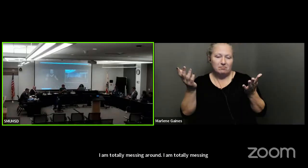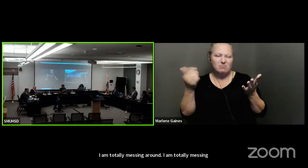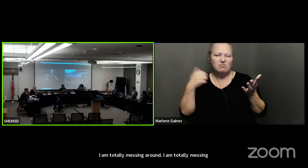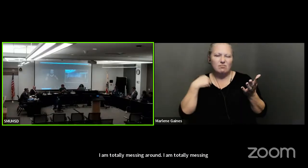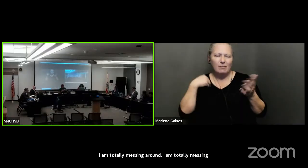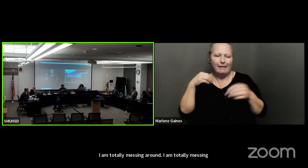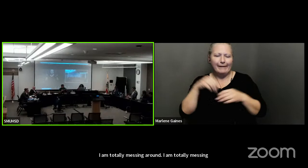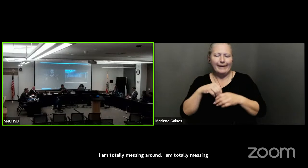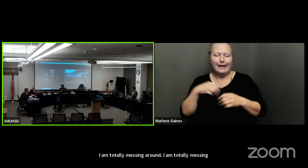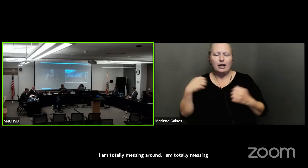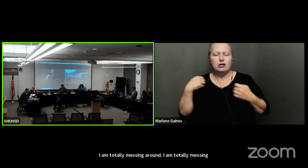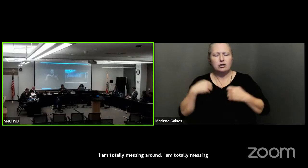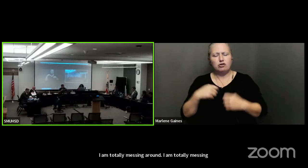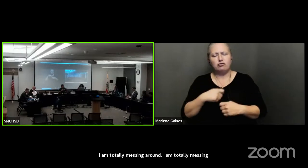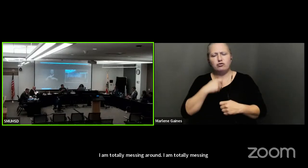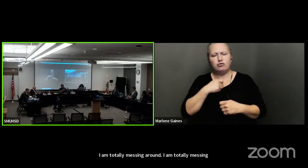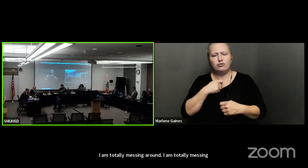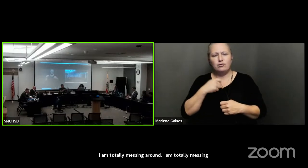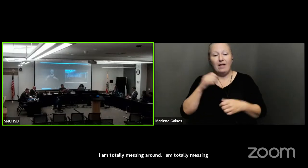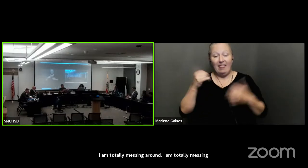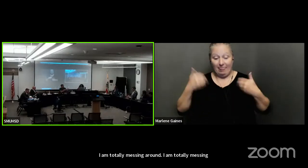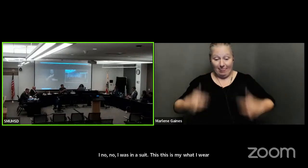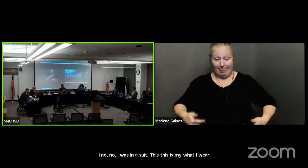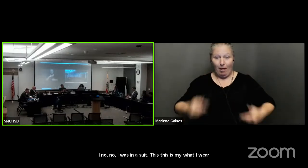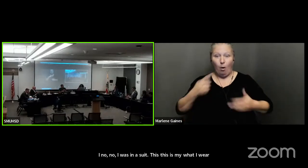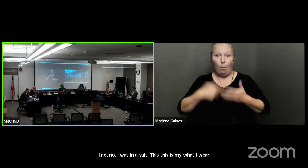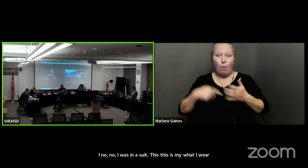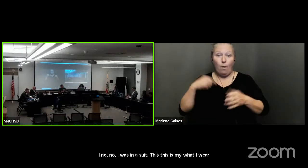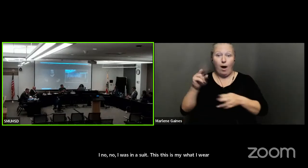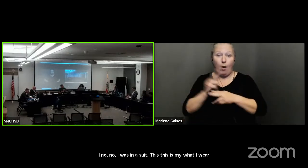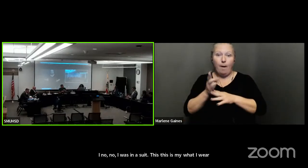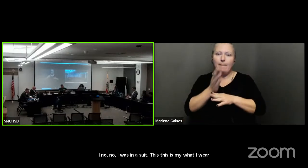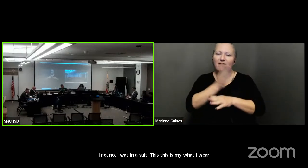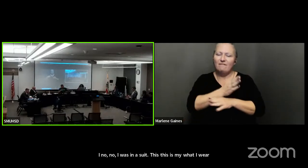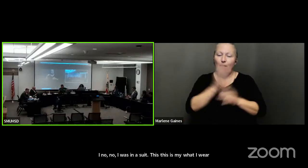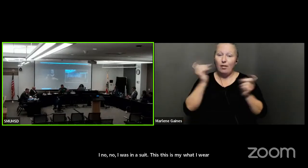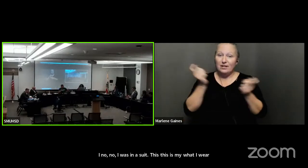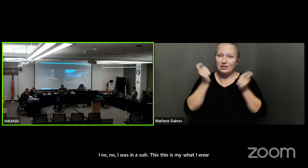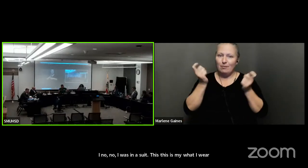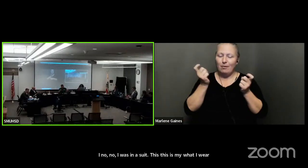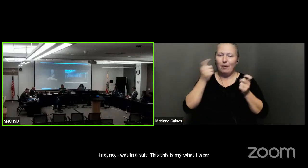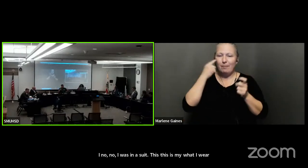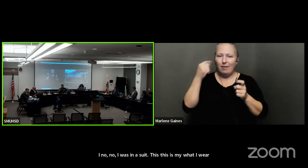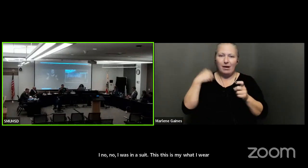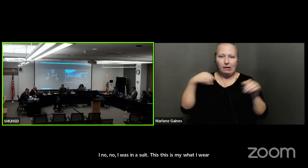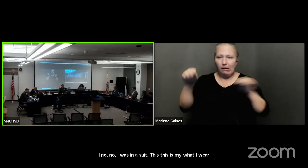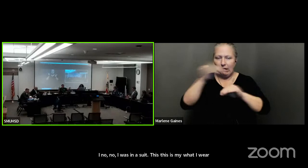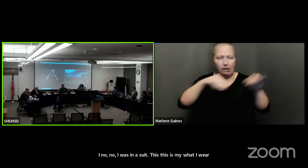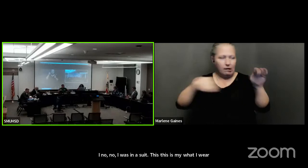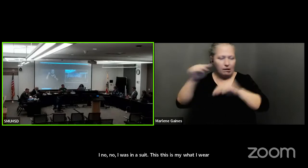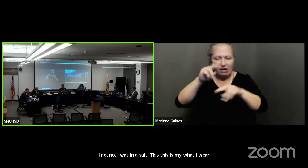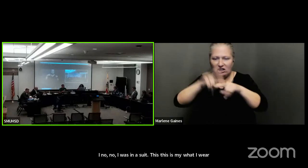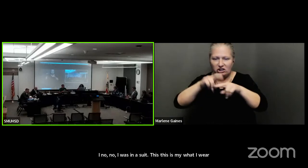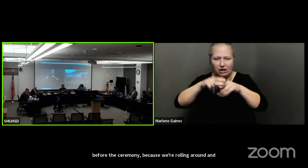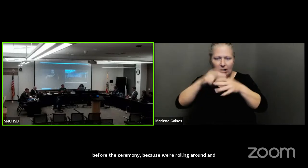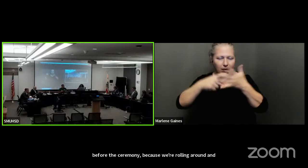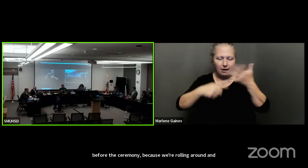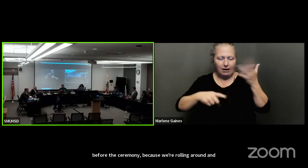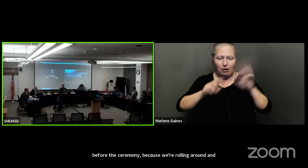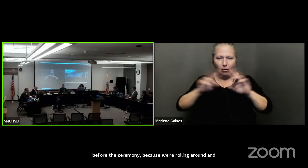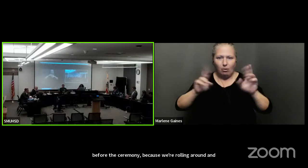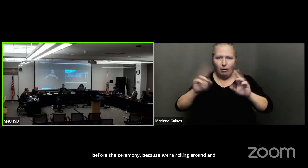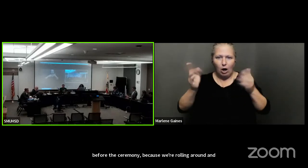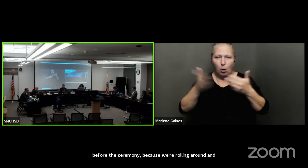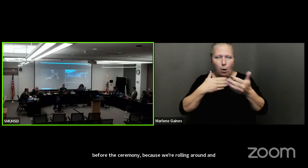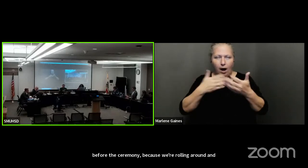suit. This is what I wear before the ceremony, because we're rolling around and getting all the chairs and stuff and doing